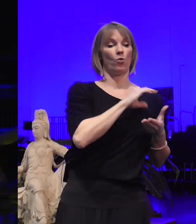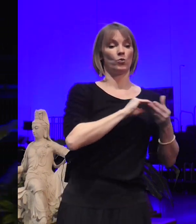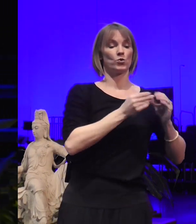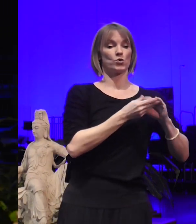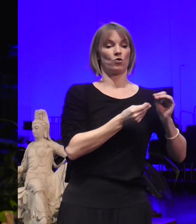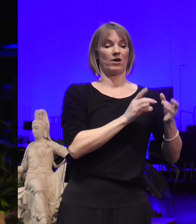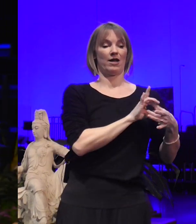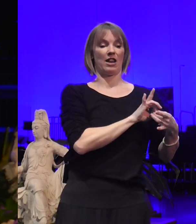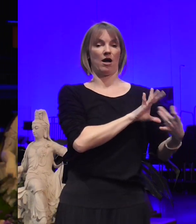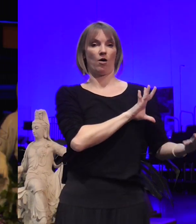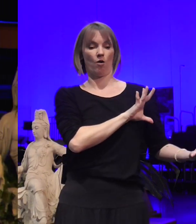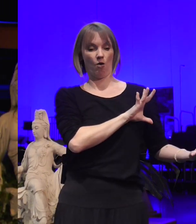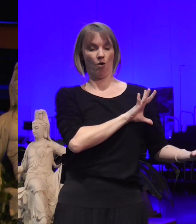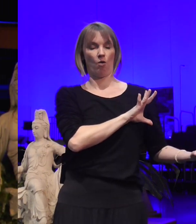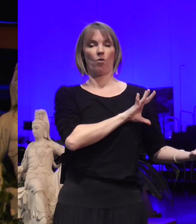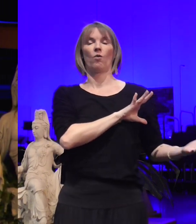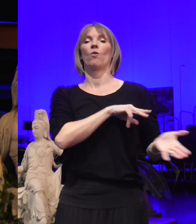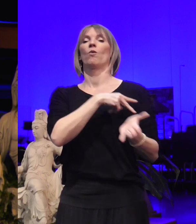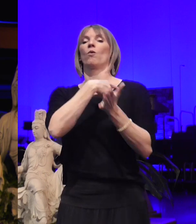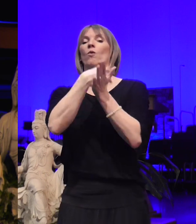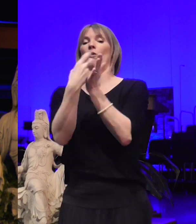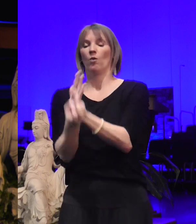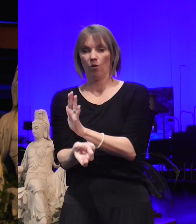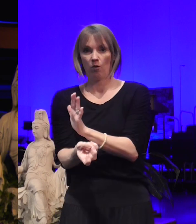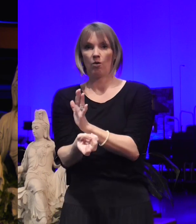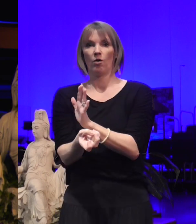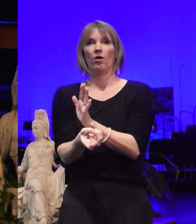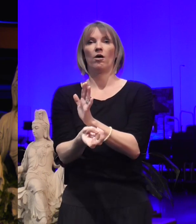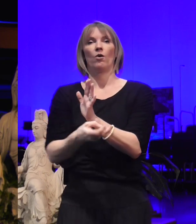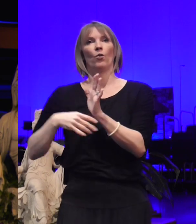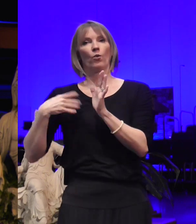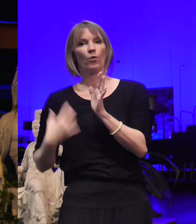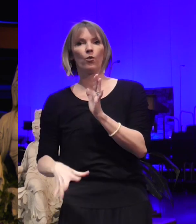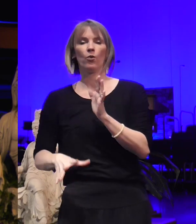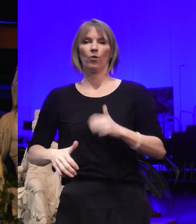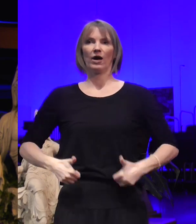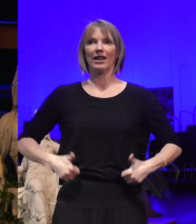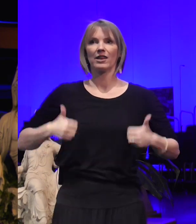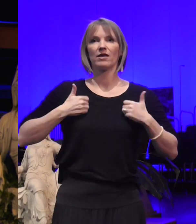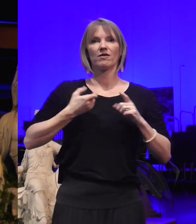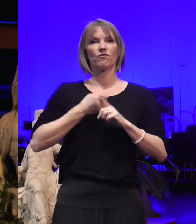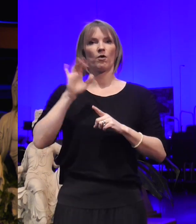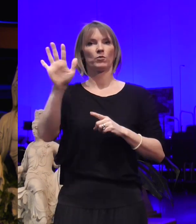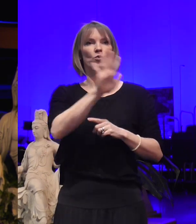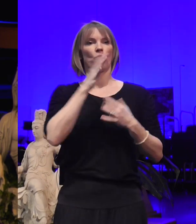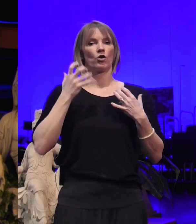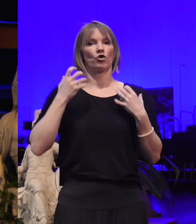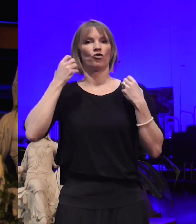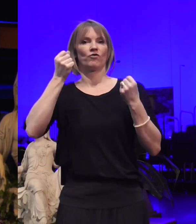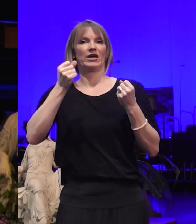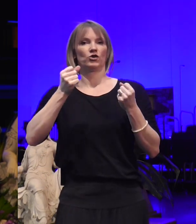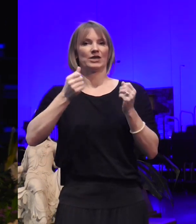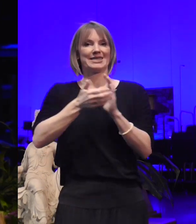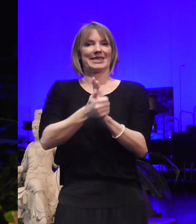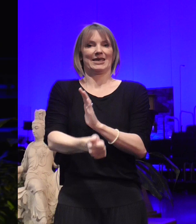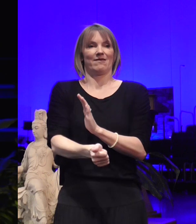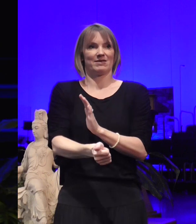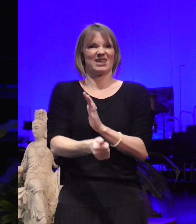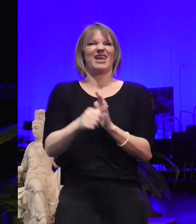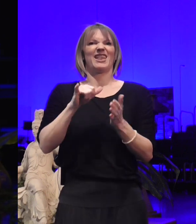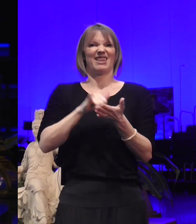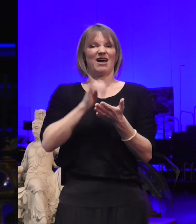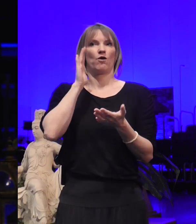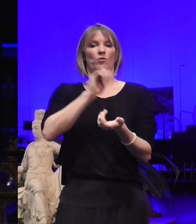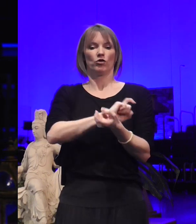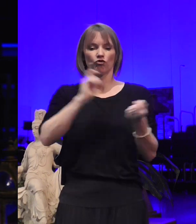stories go and step into that profound living from your courageous gifts, which will